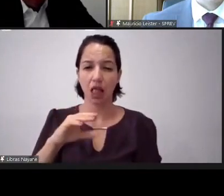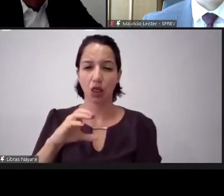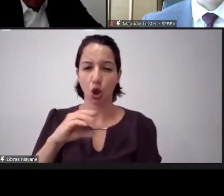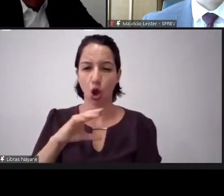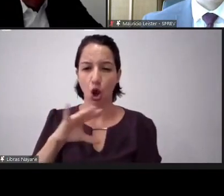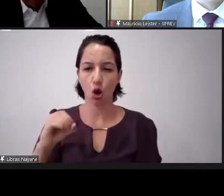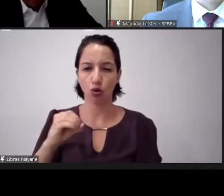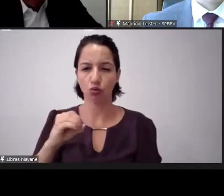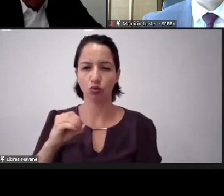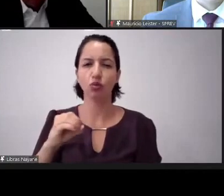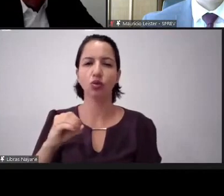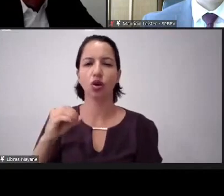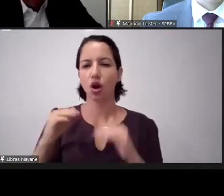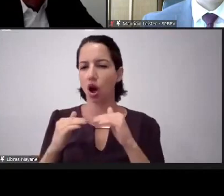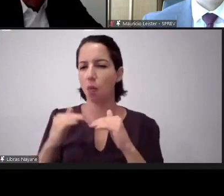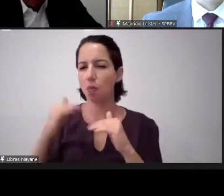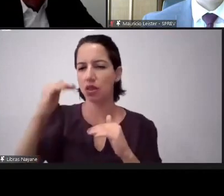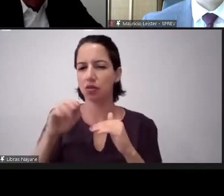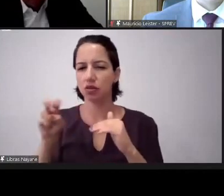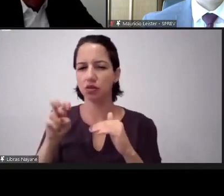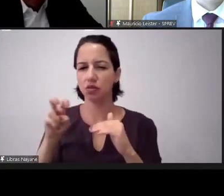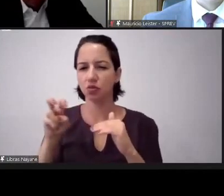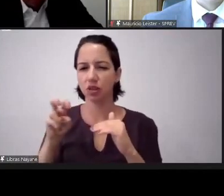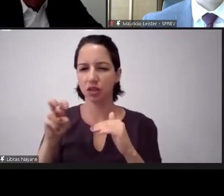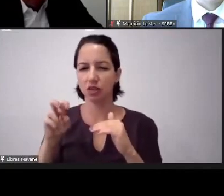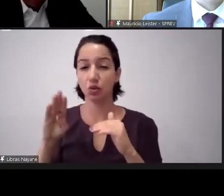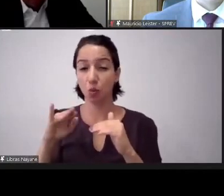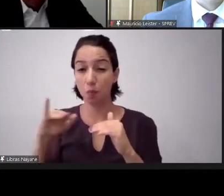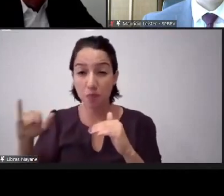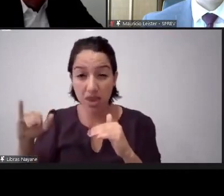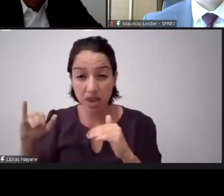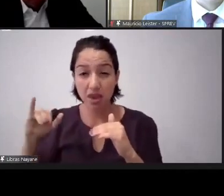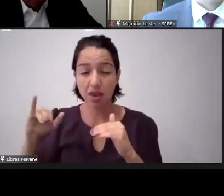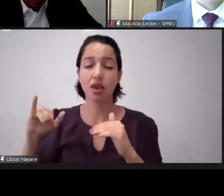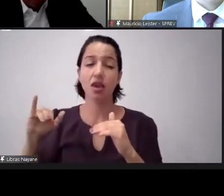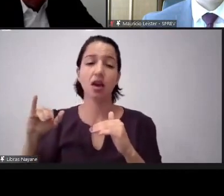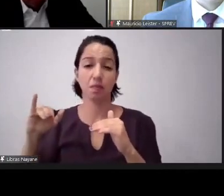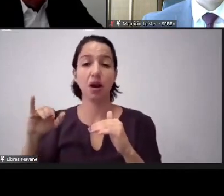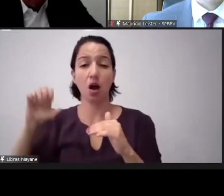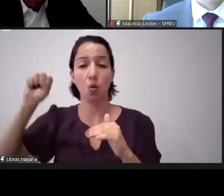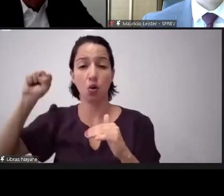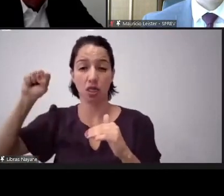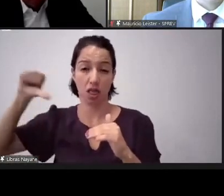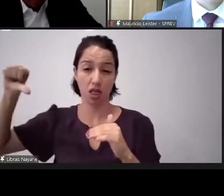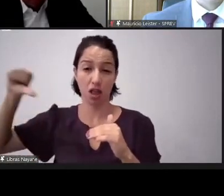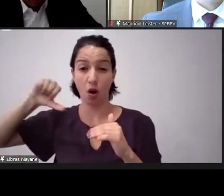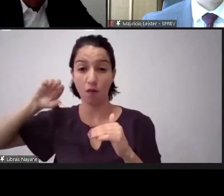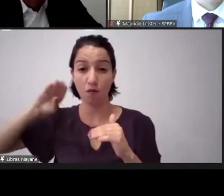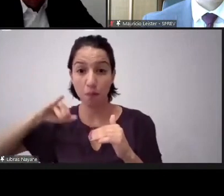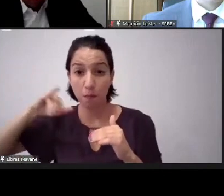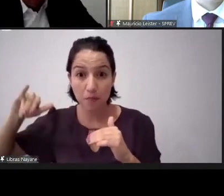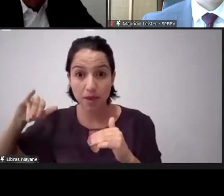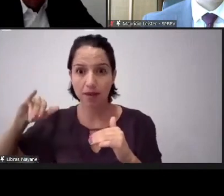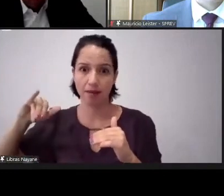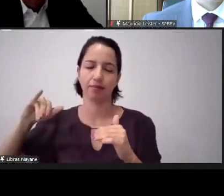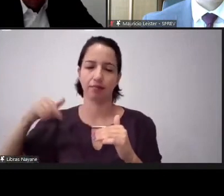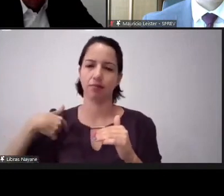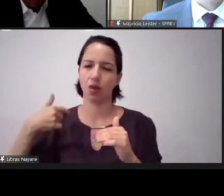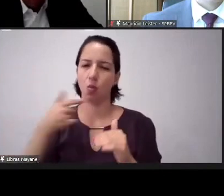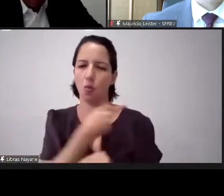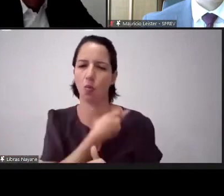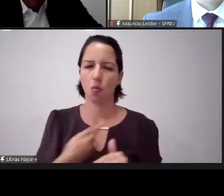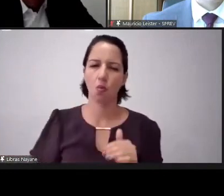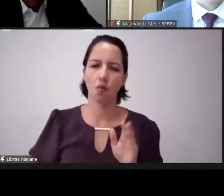of what we call the precatórios, which means which are 60%. So